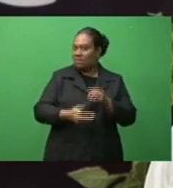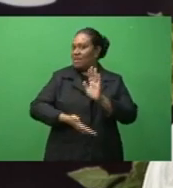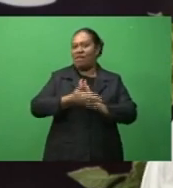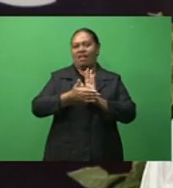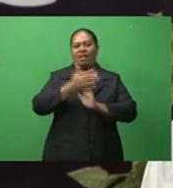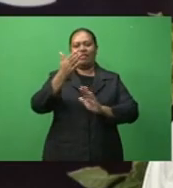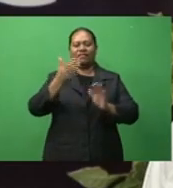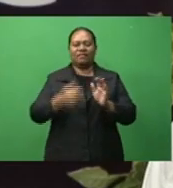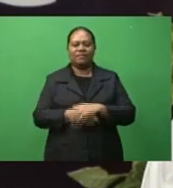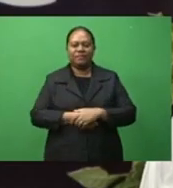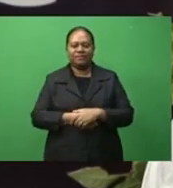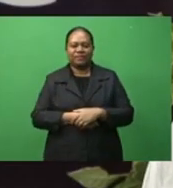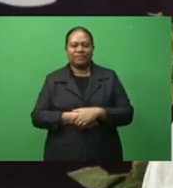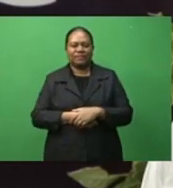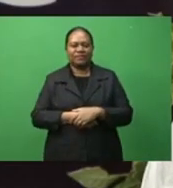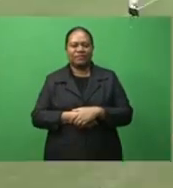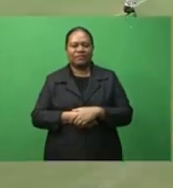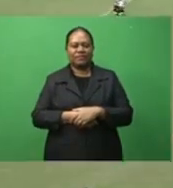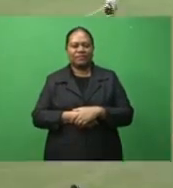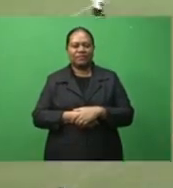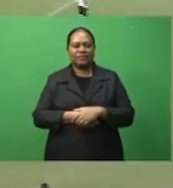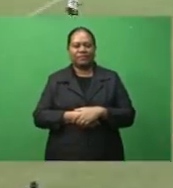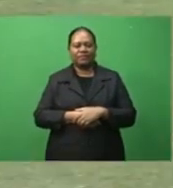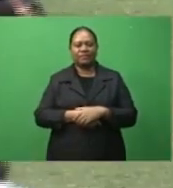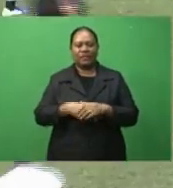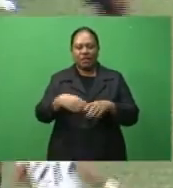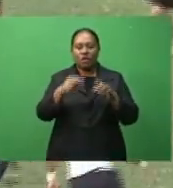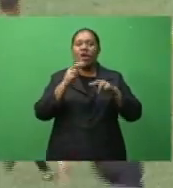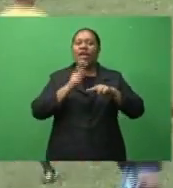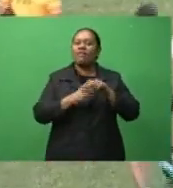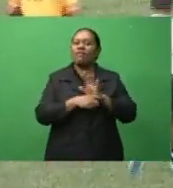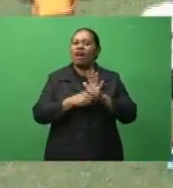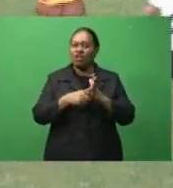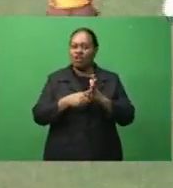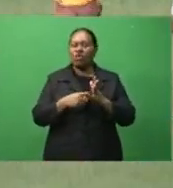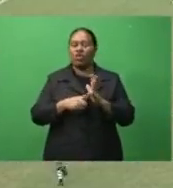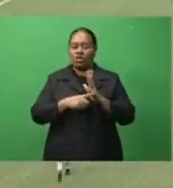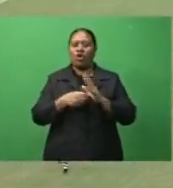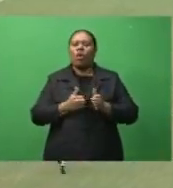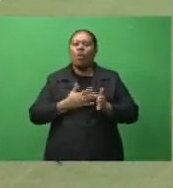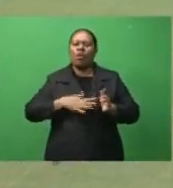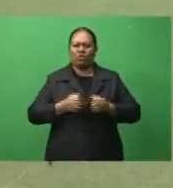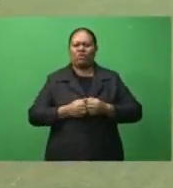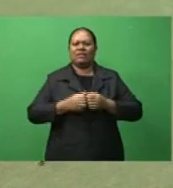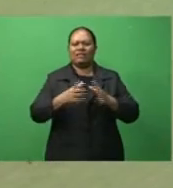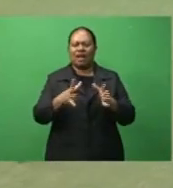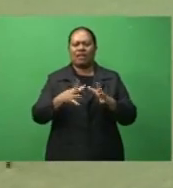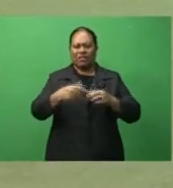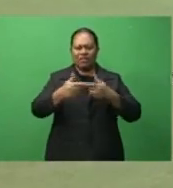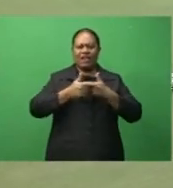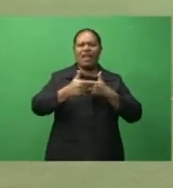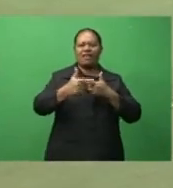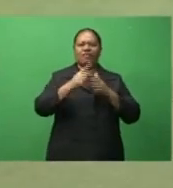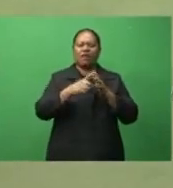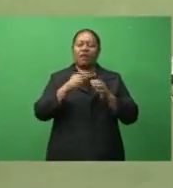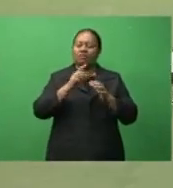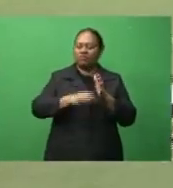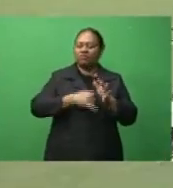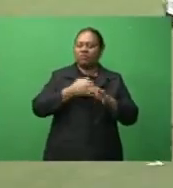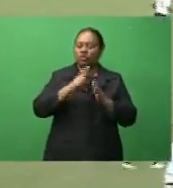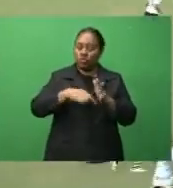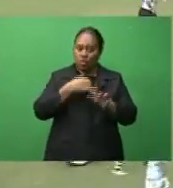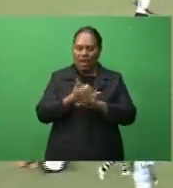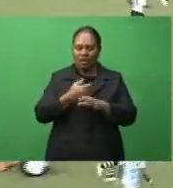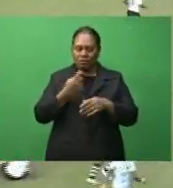really tight. The FRU plans to start their Skipper Cup competition on the 11th of July. Aquila